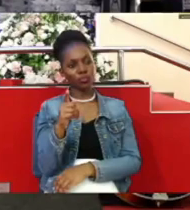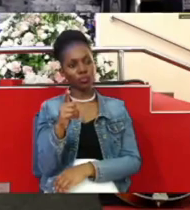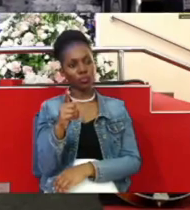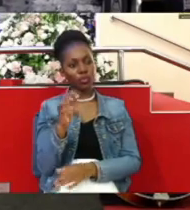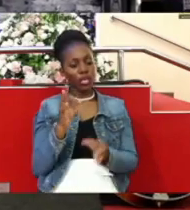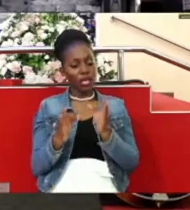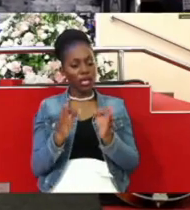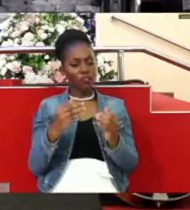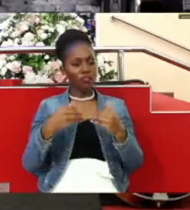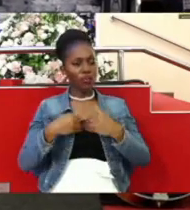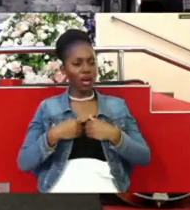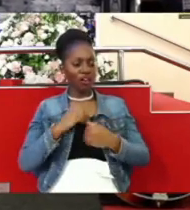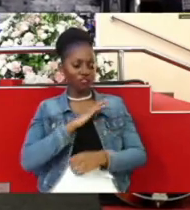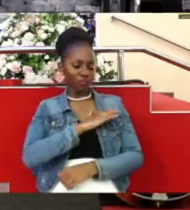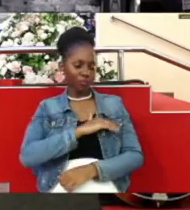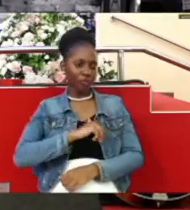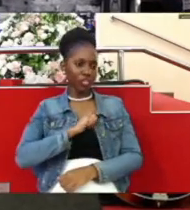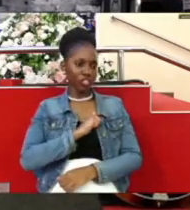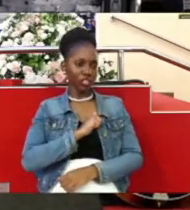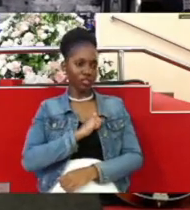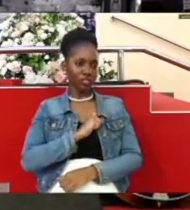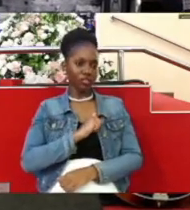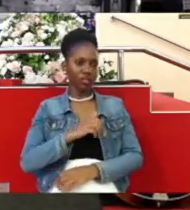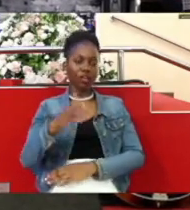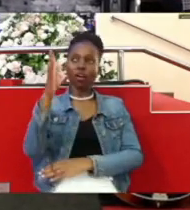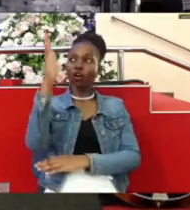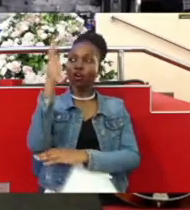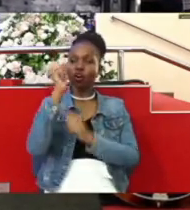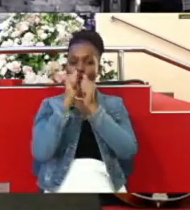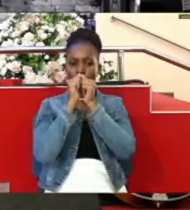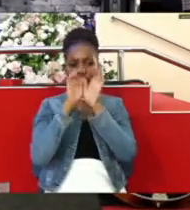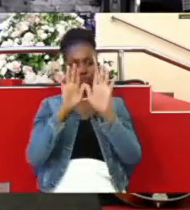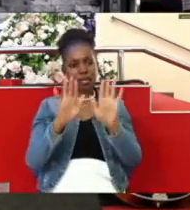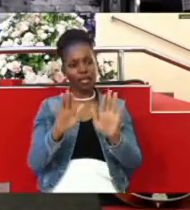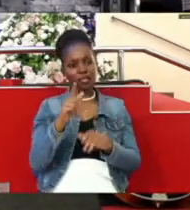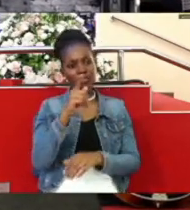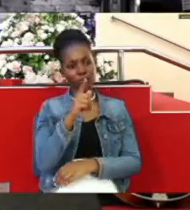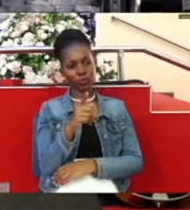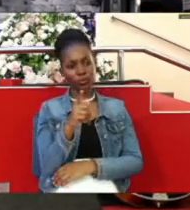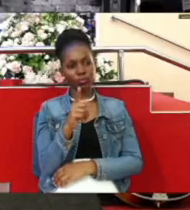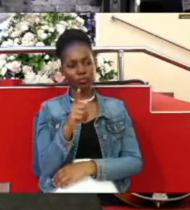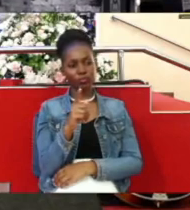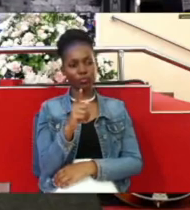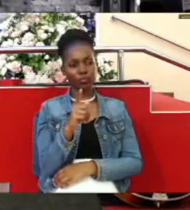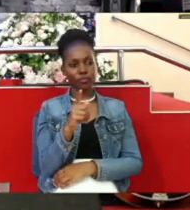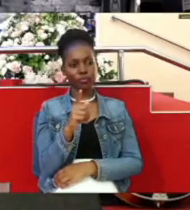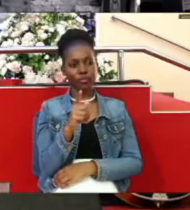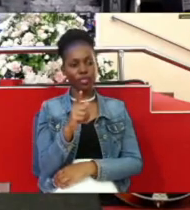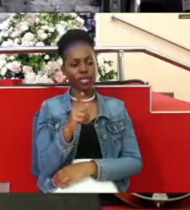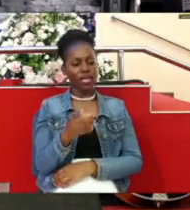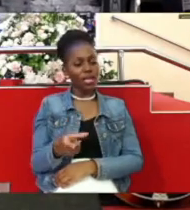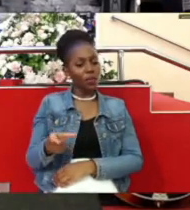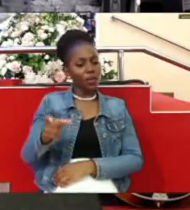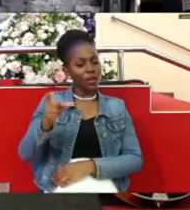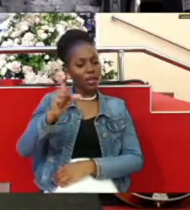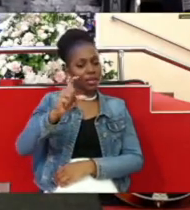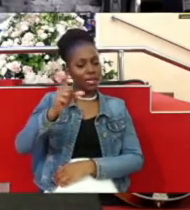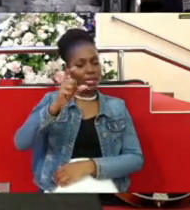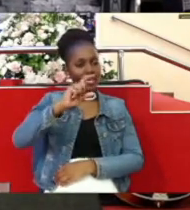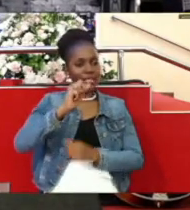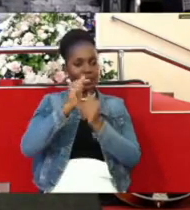blessings. He will not add blessings. If you have 10